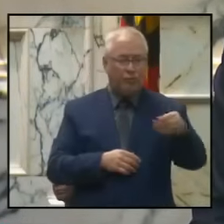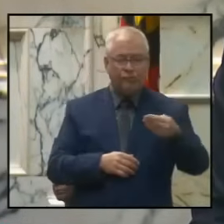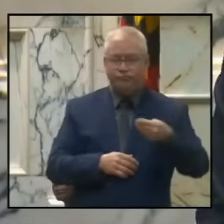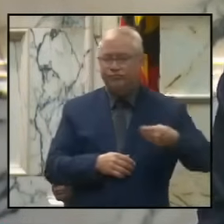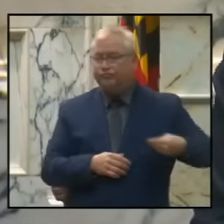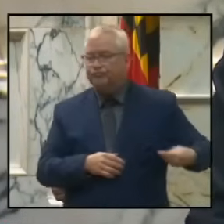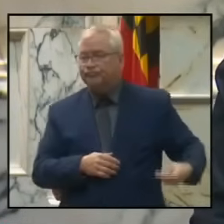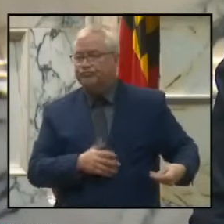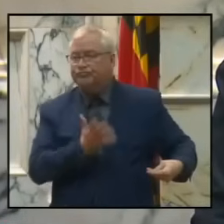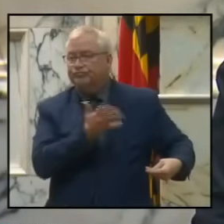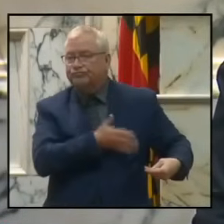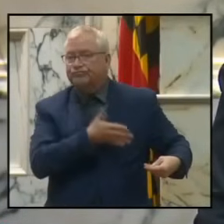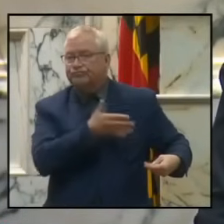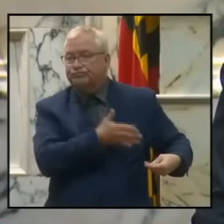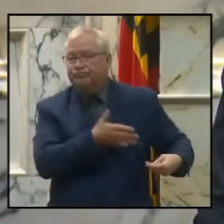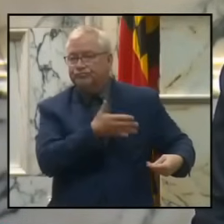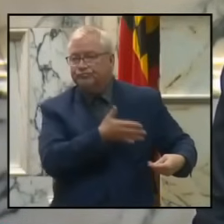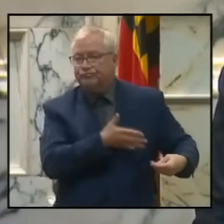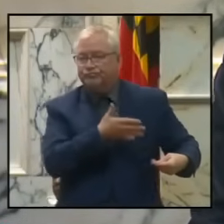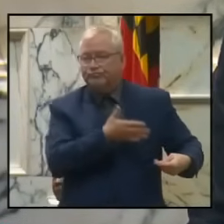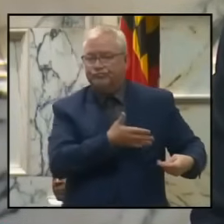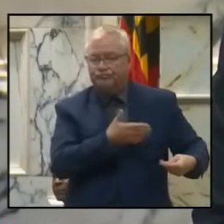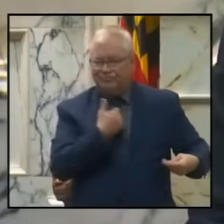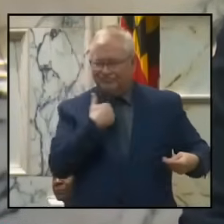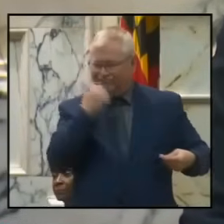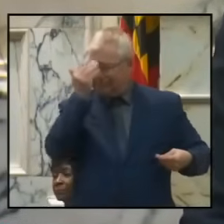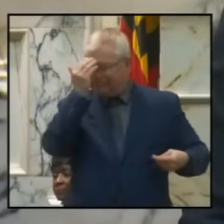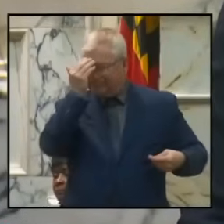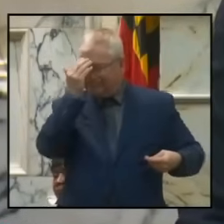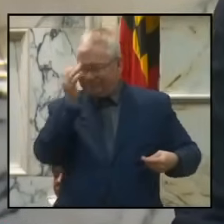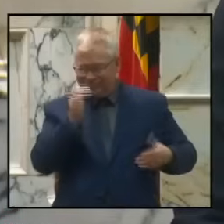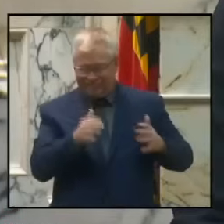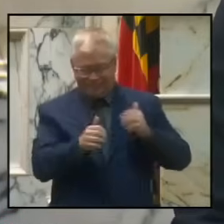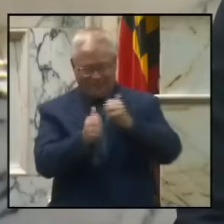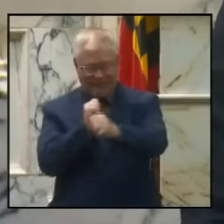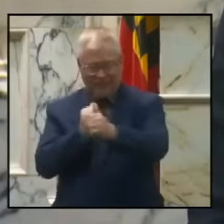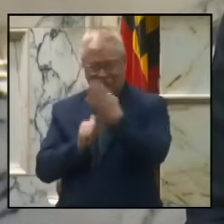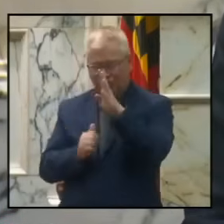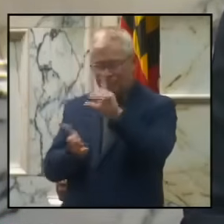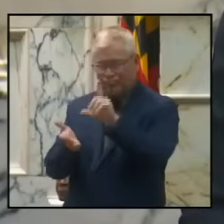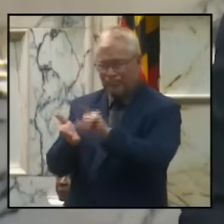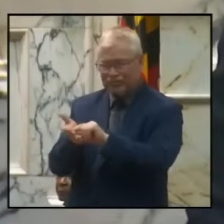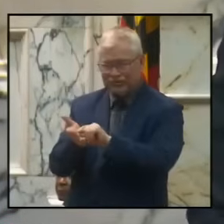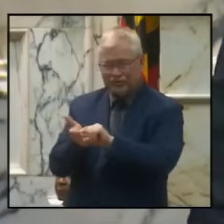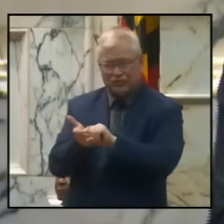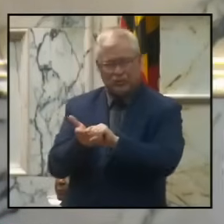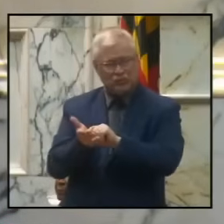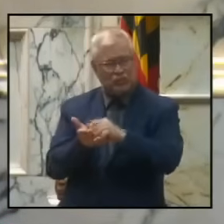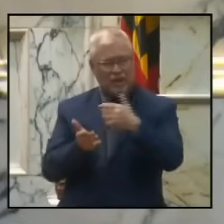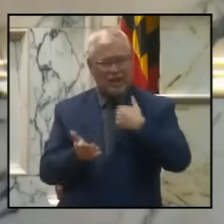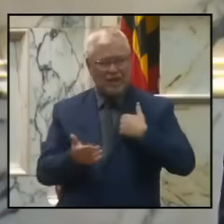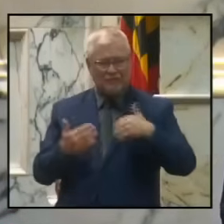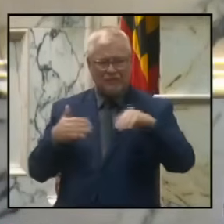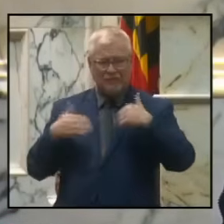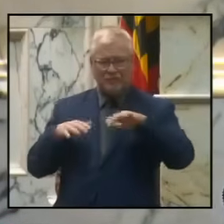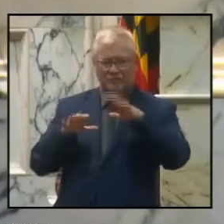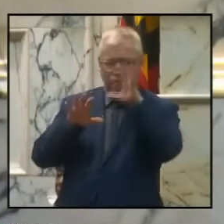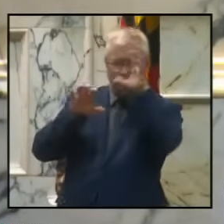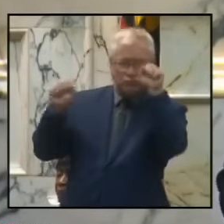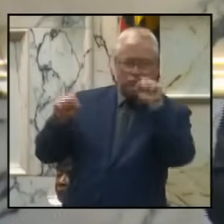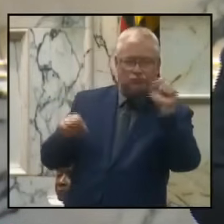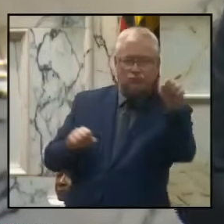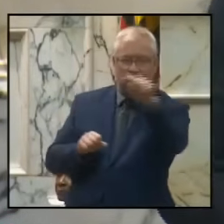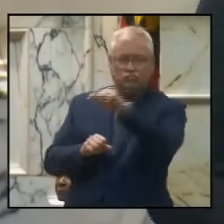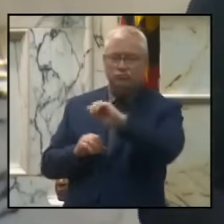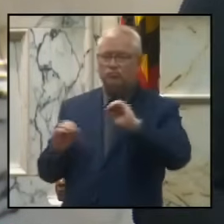I know that after you passed the blueprint, that you had a superintendent that did not have either the inclination or the interest